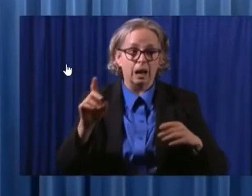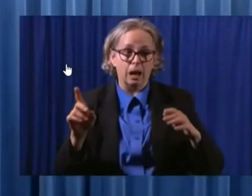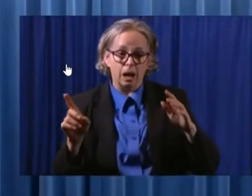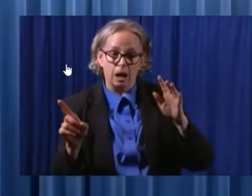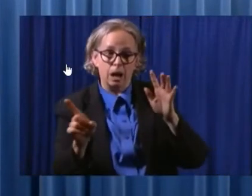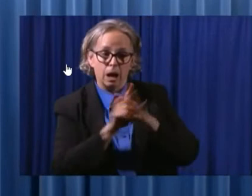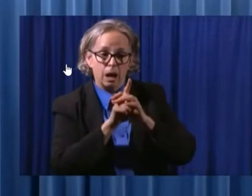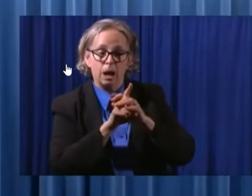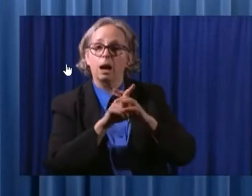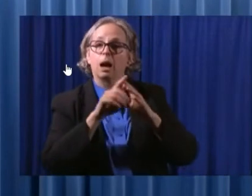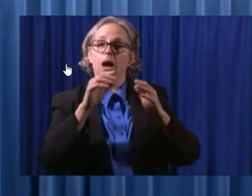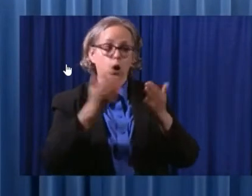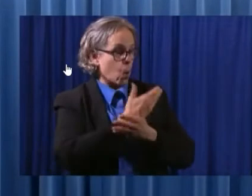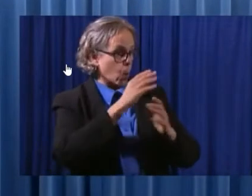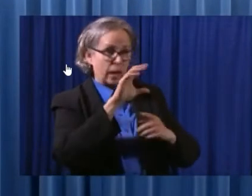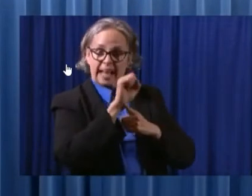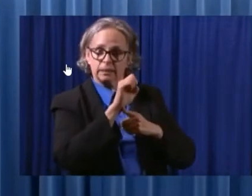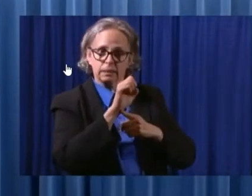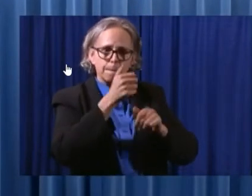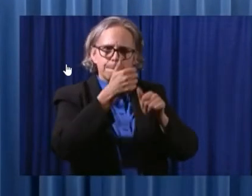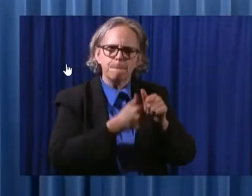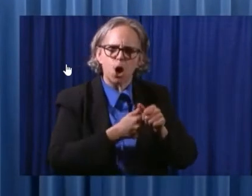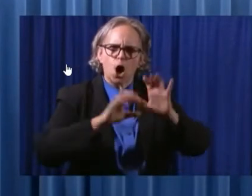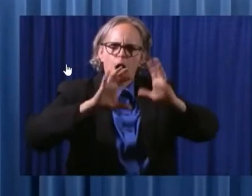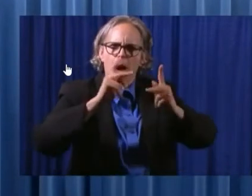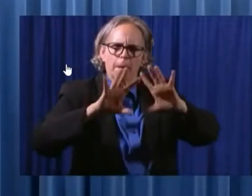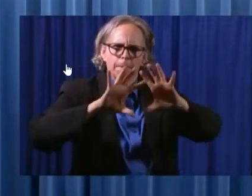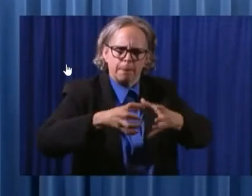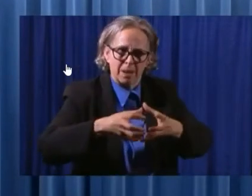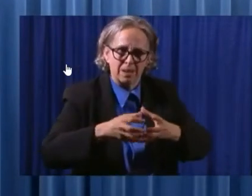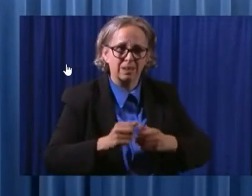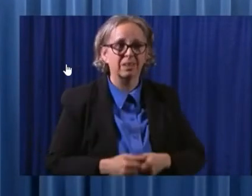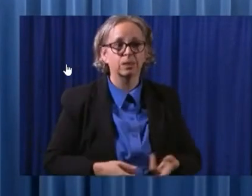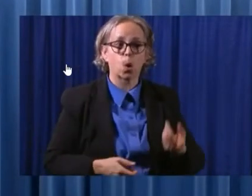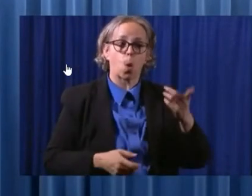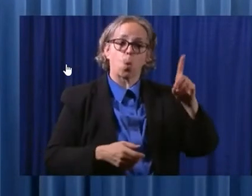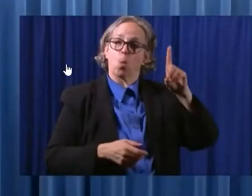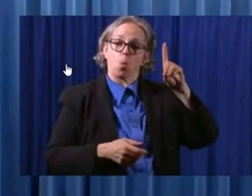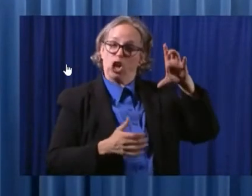a county has had an average of 50 cases per 100,000 people over a 2-week period,